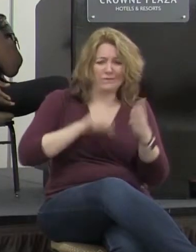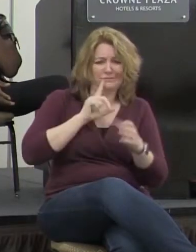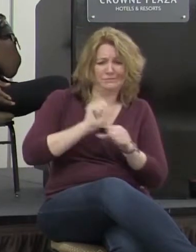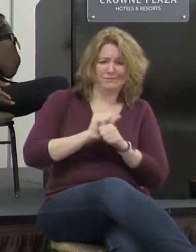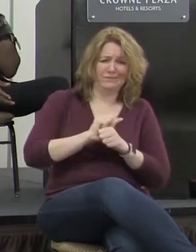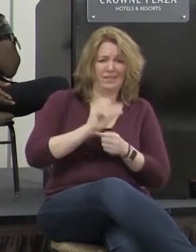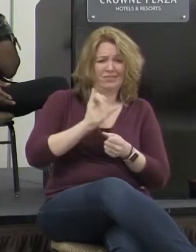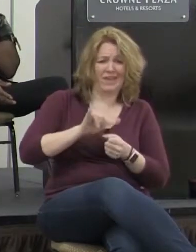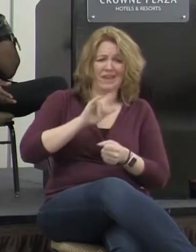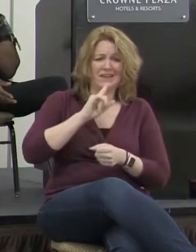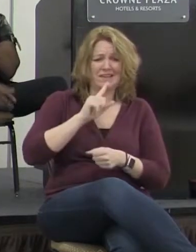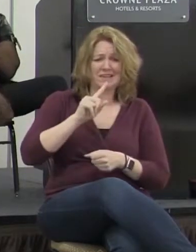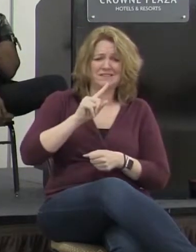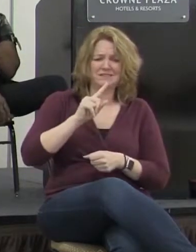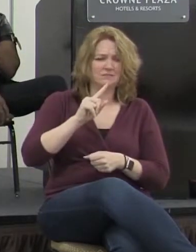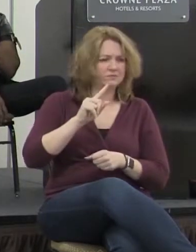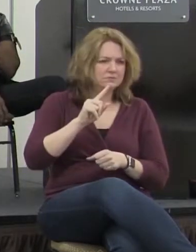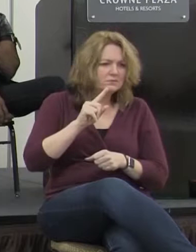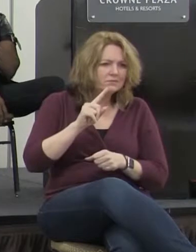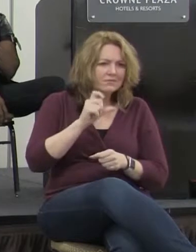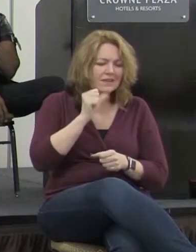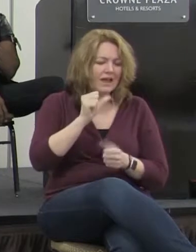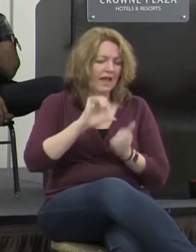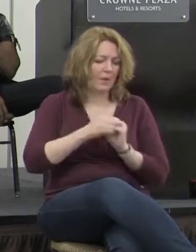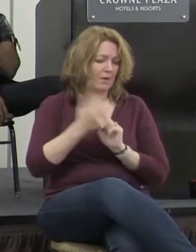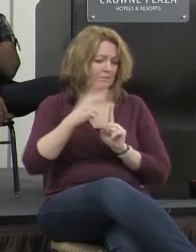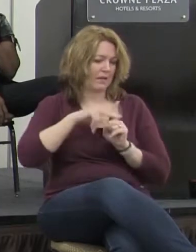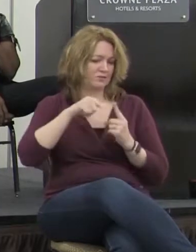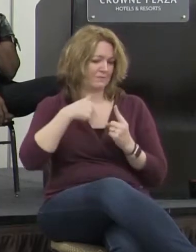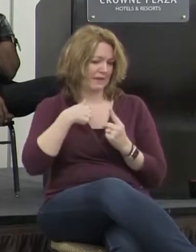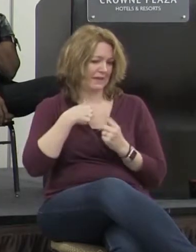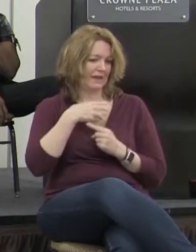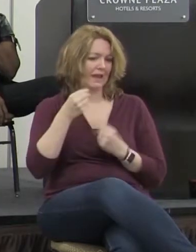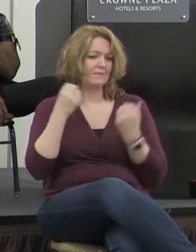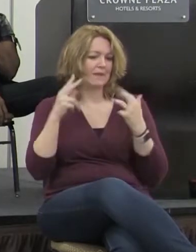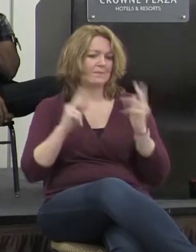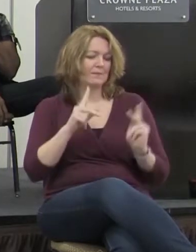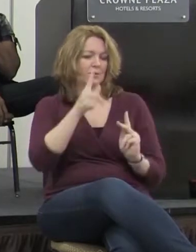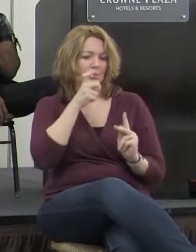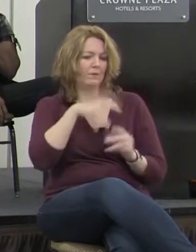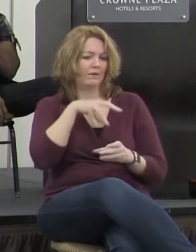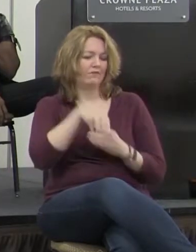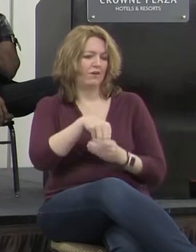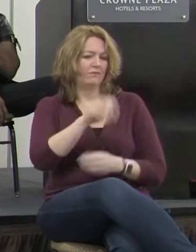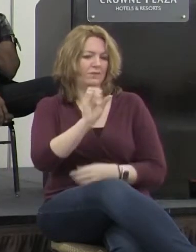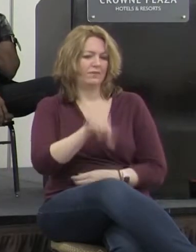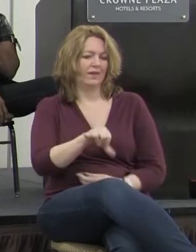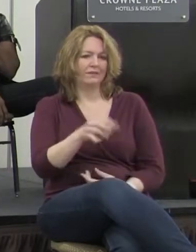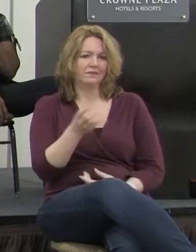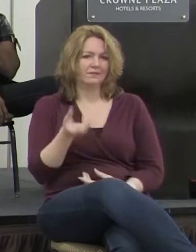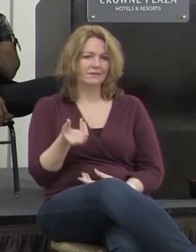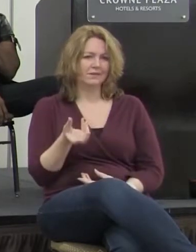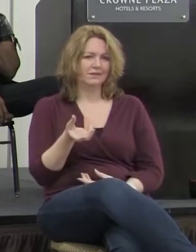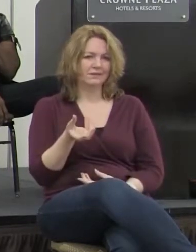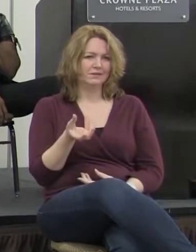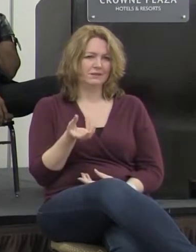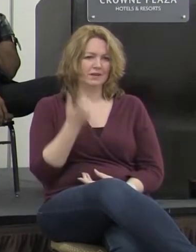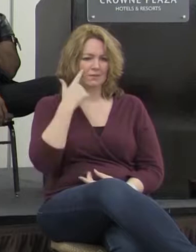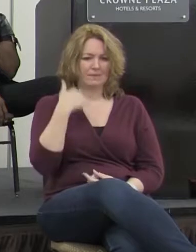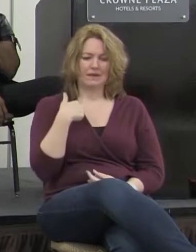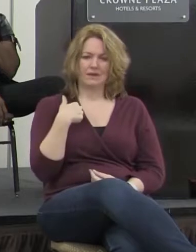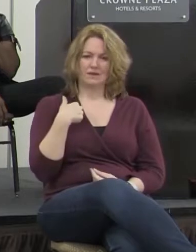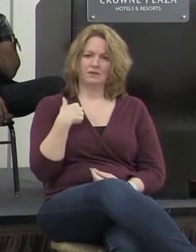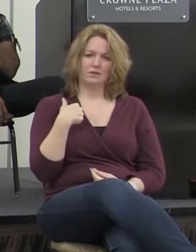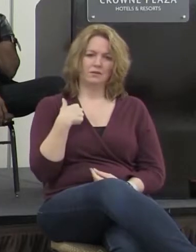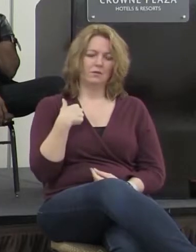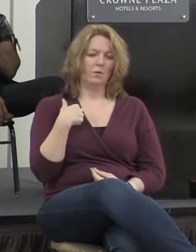that isn't what race play is to me and to many of us who do it. And it is, like, to me, the ultimate